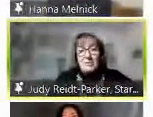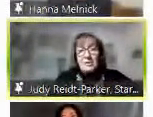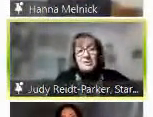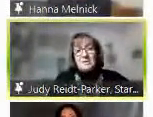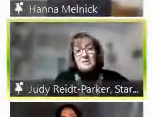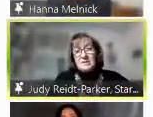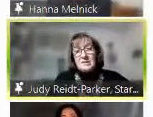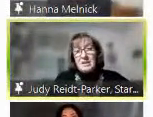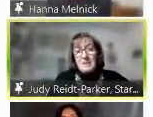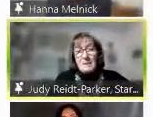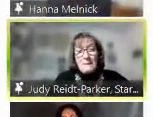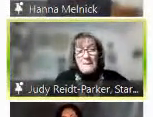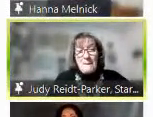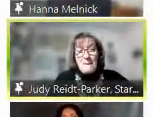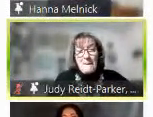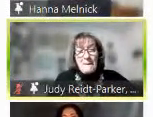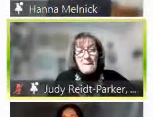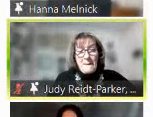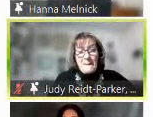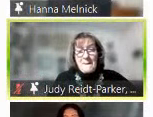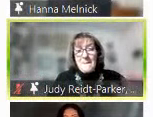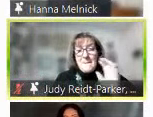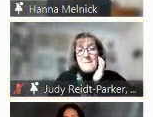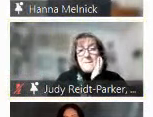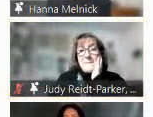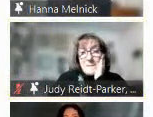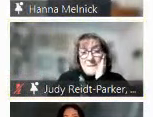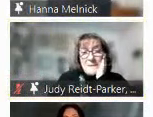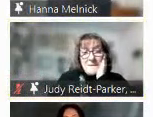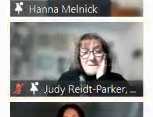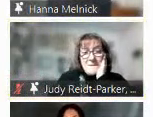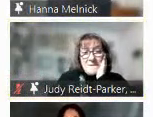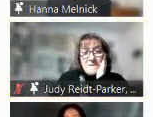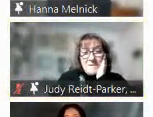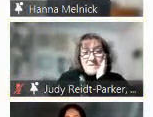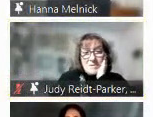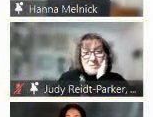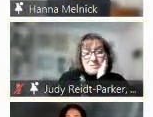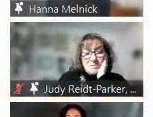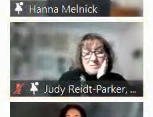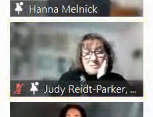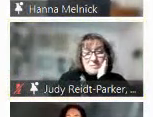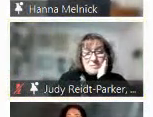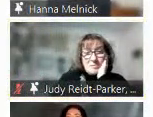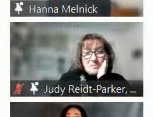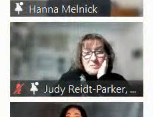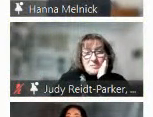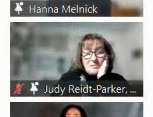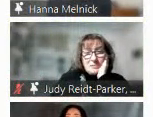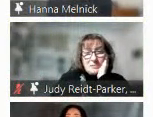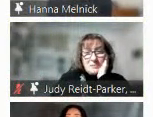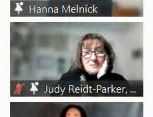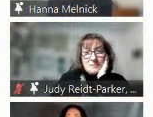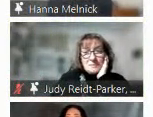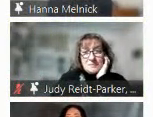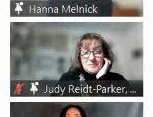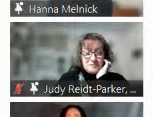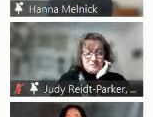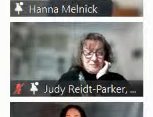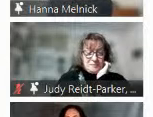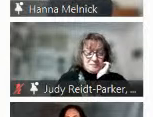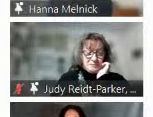home language. Nina? For Title V programs, many efforts have been made to enhance best